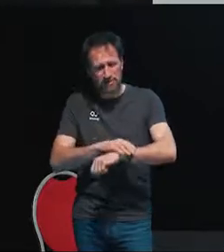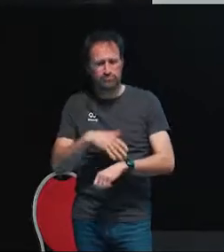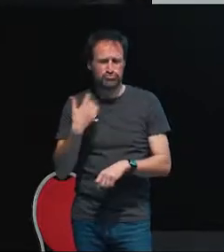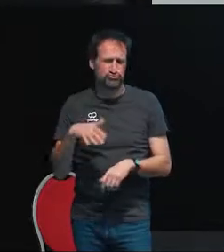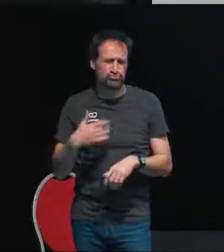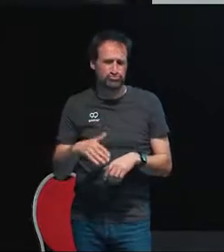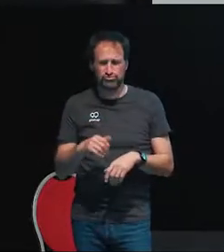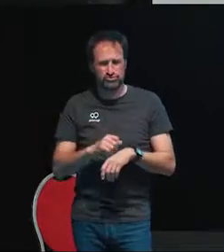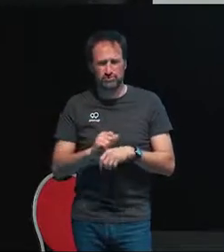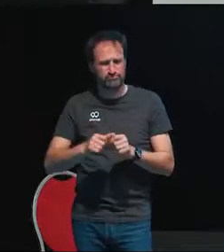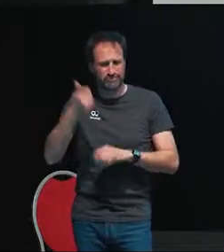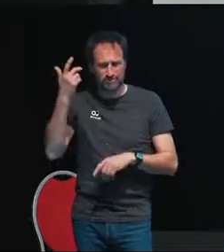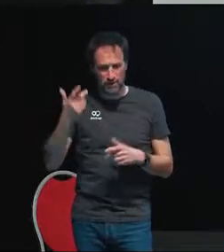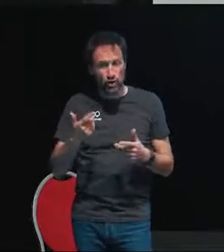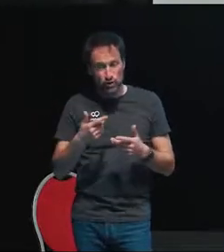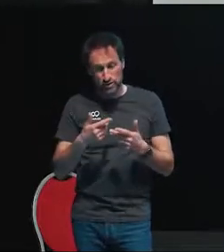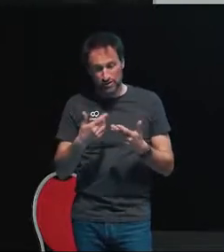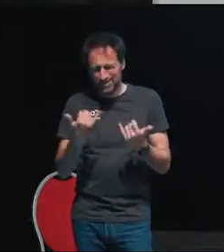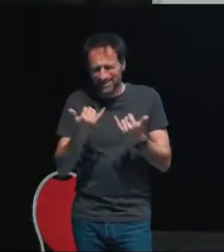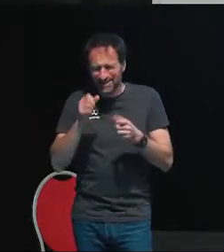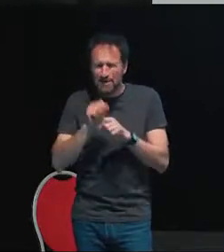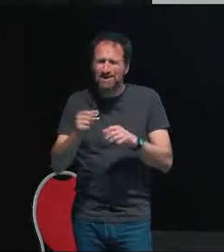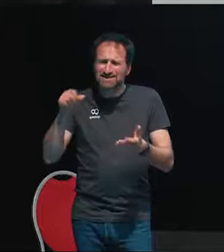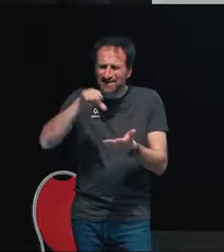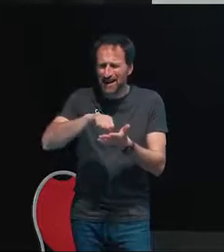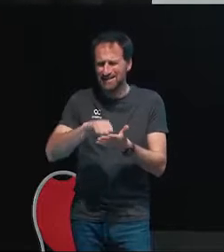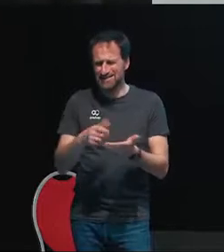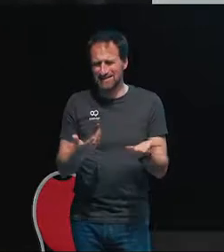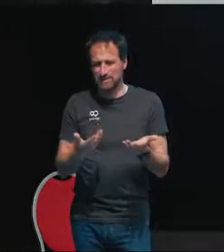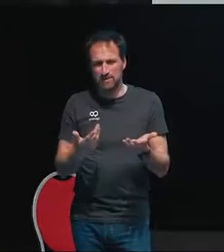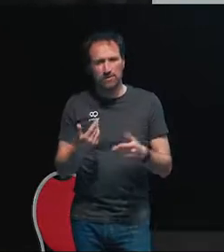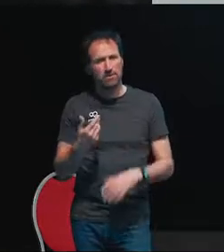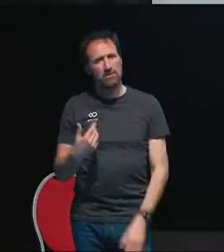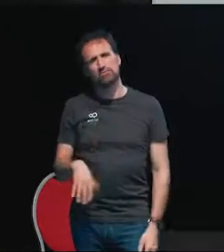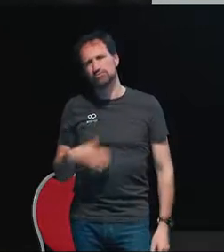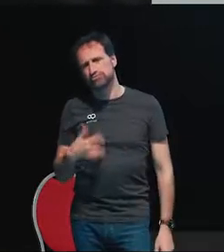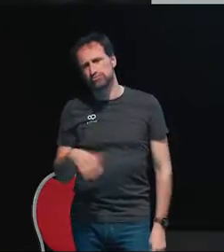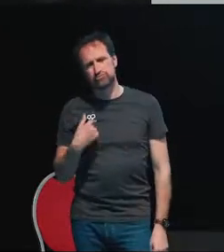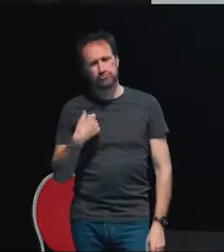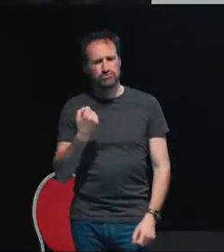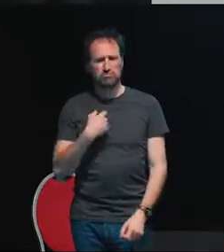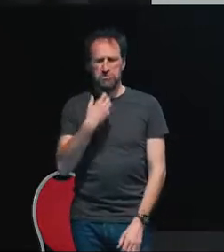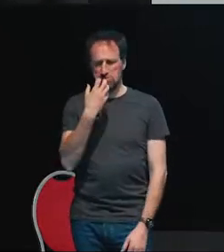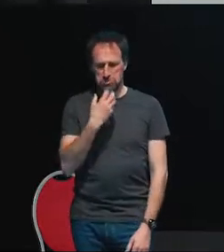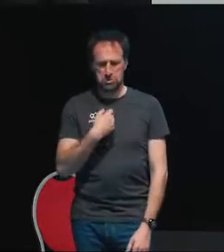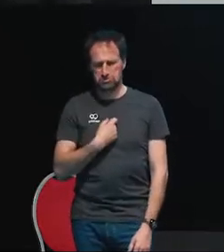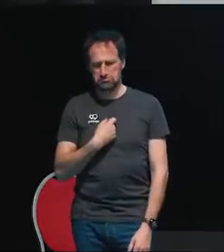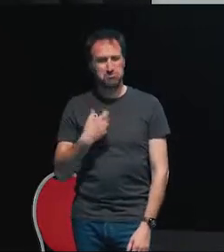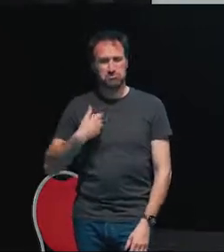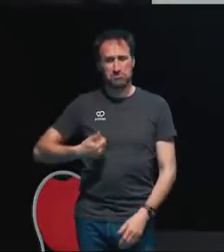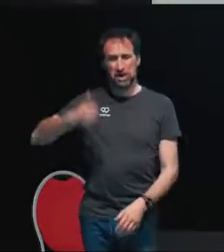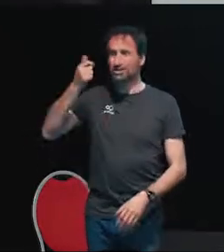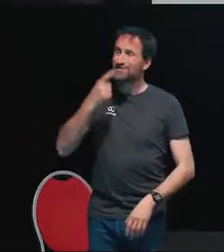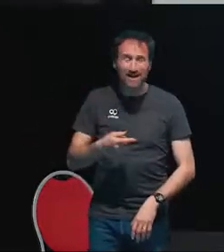lot of these things so this made me sad because my boss asked me Monica can't we have micro